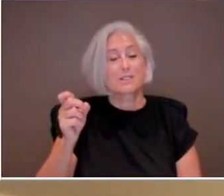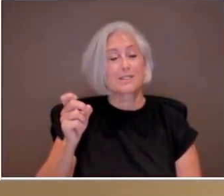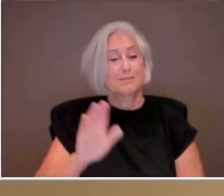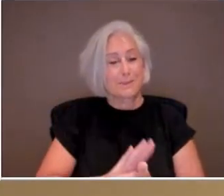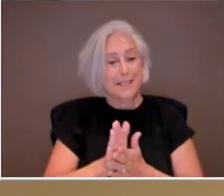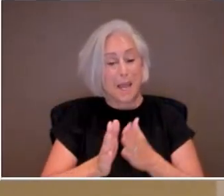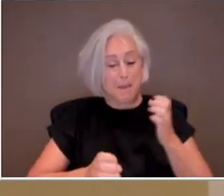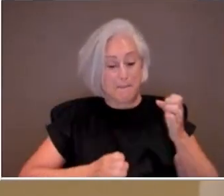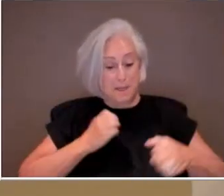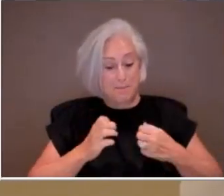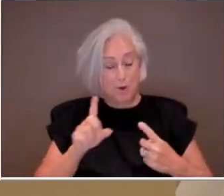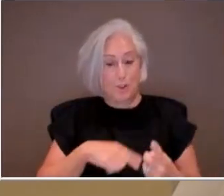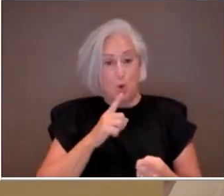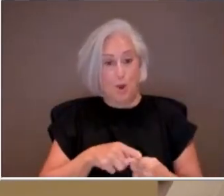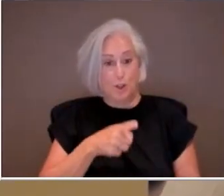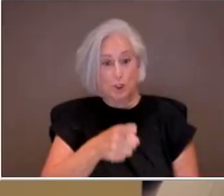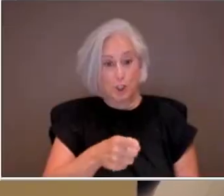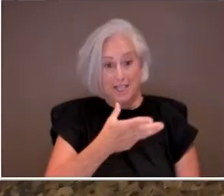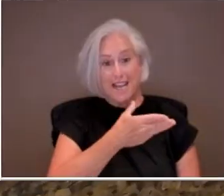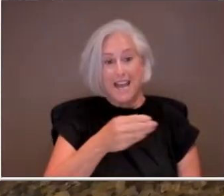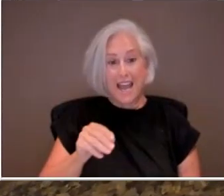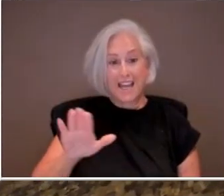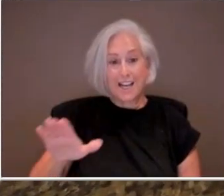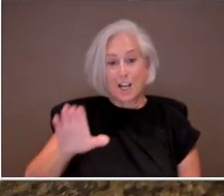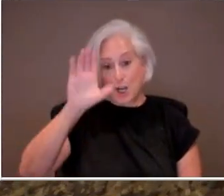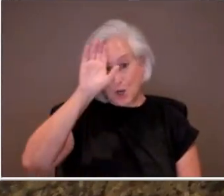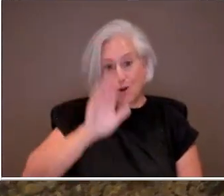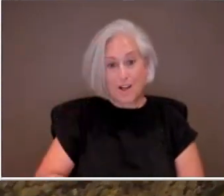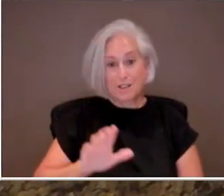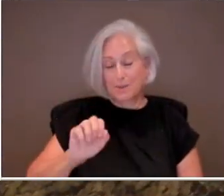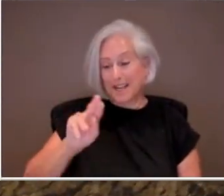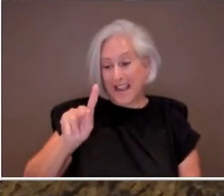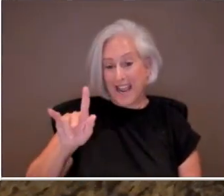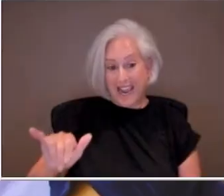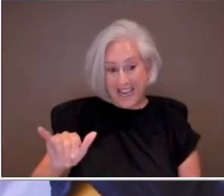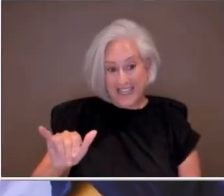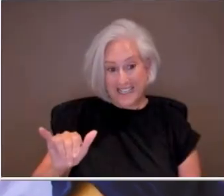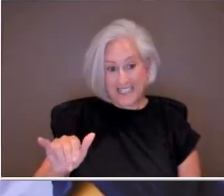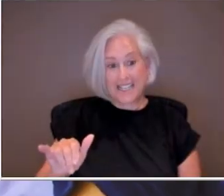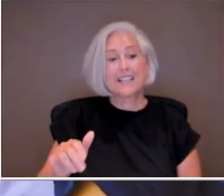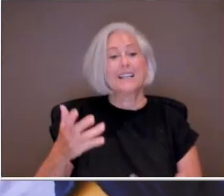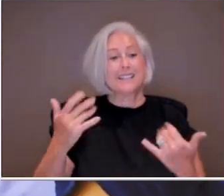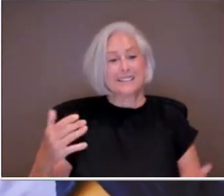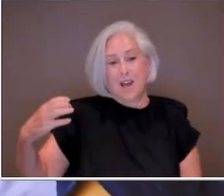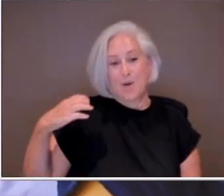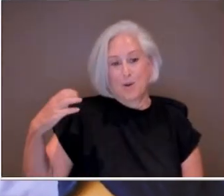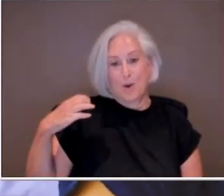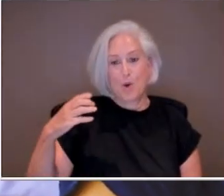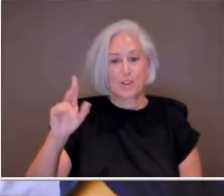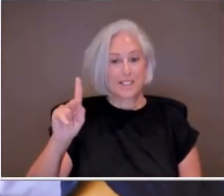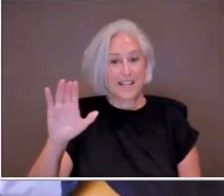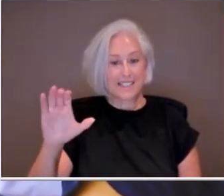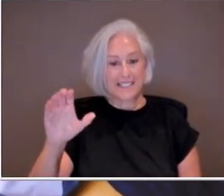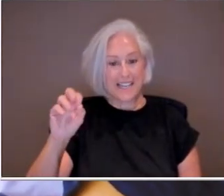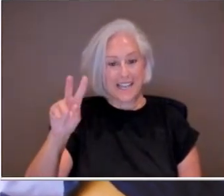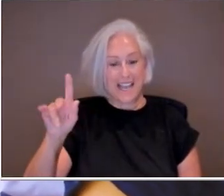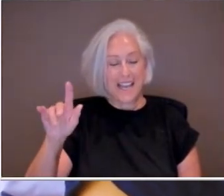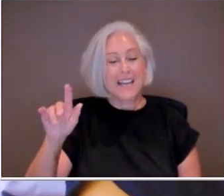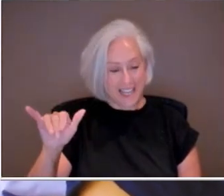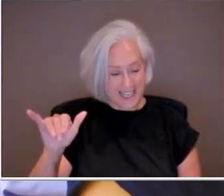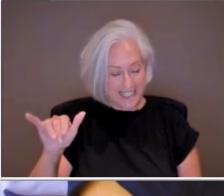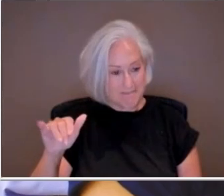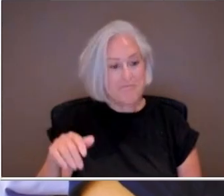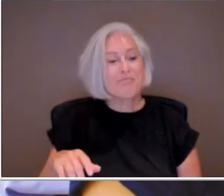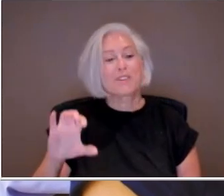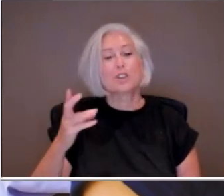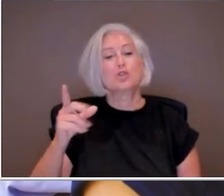a former NFL player himself and now a coach for the Kansas City Chiefs, gathered their 4 children to share the news. That